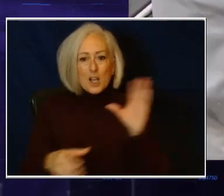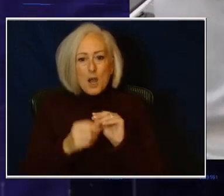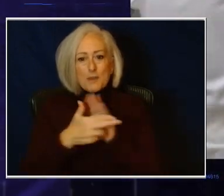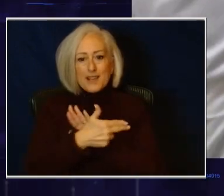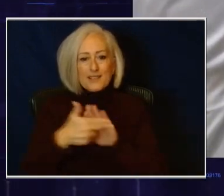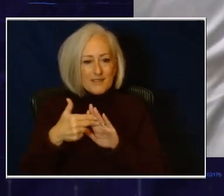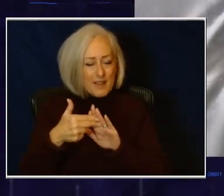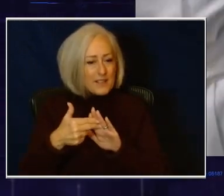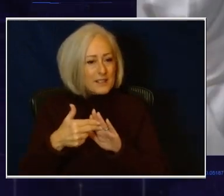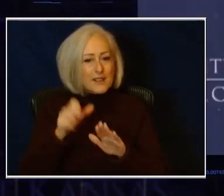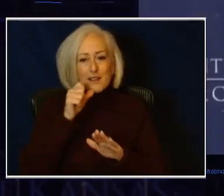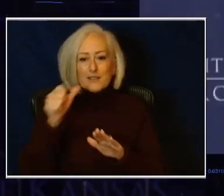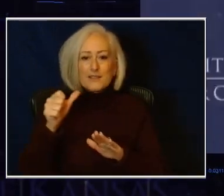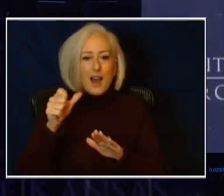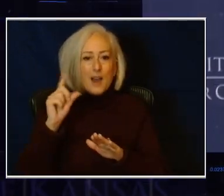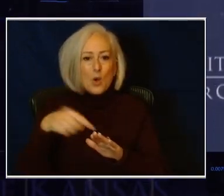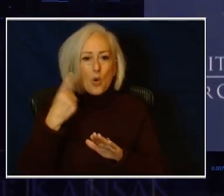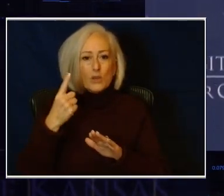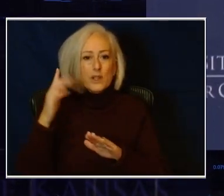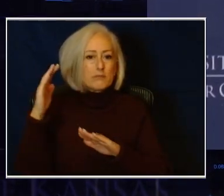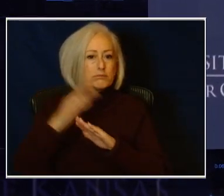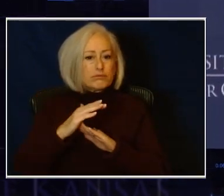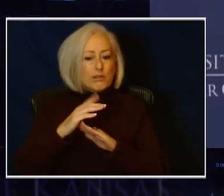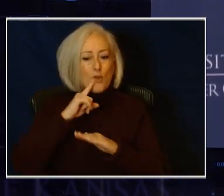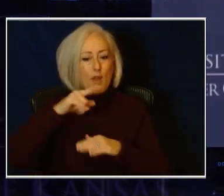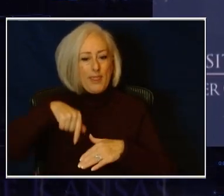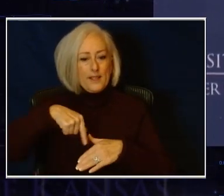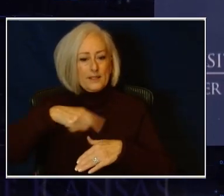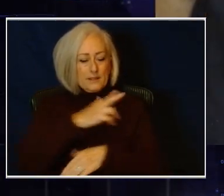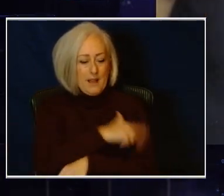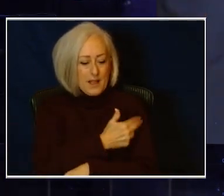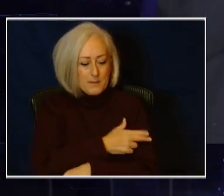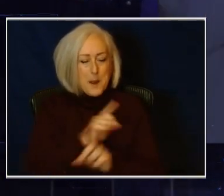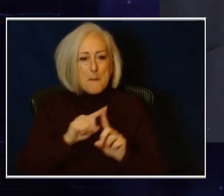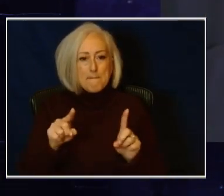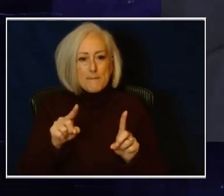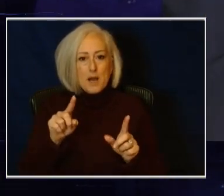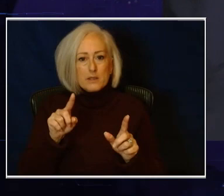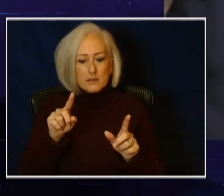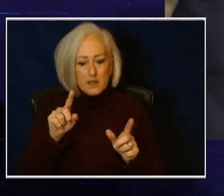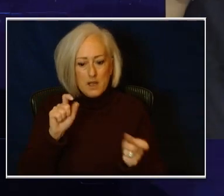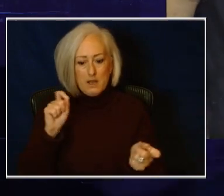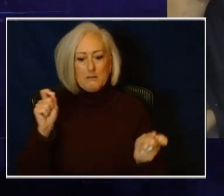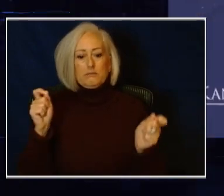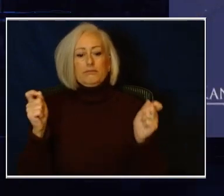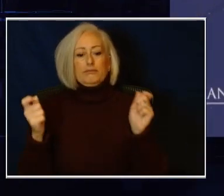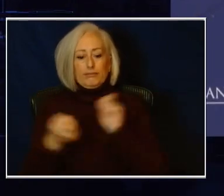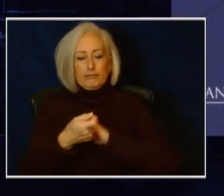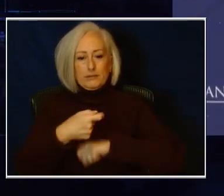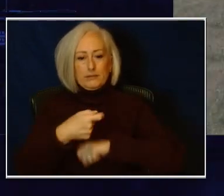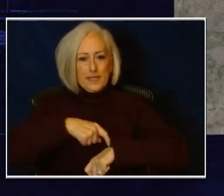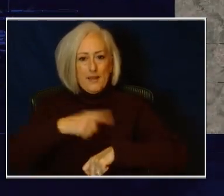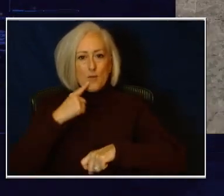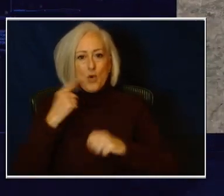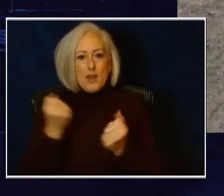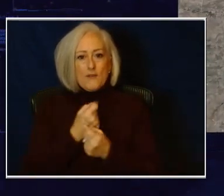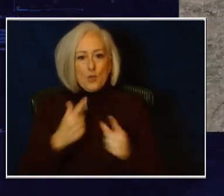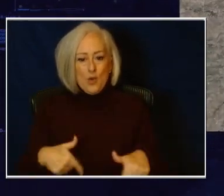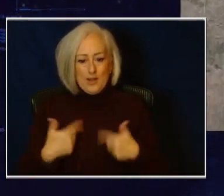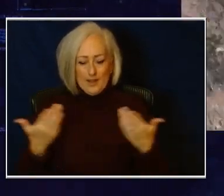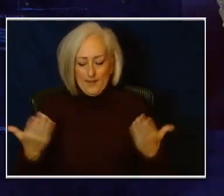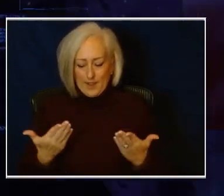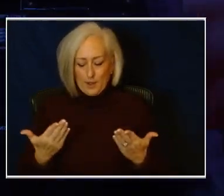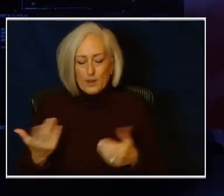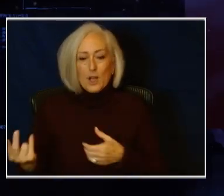landmark achievement for our institution. I think it's actually a pivotal moment for everyone living in this region. We are joining